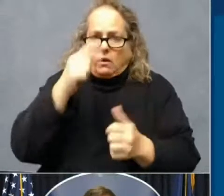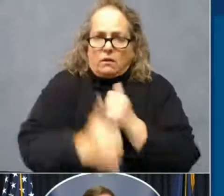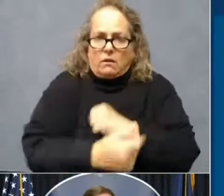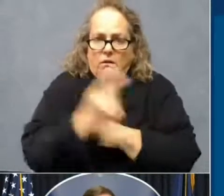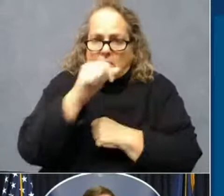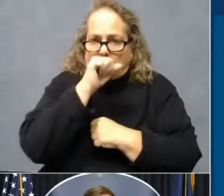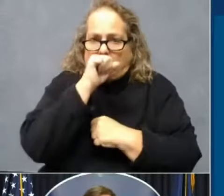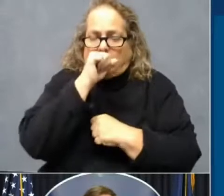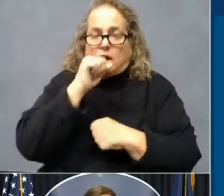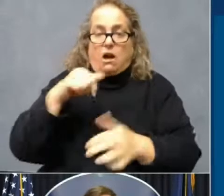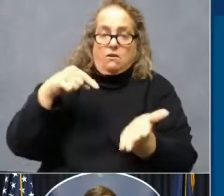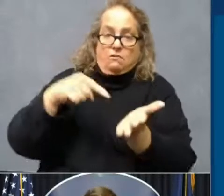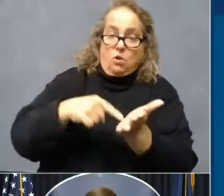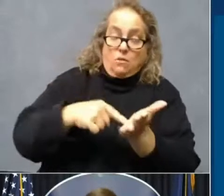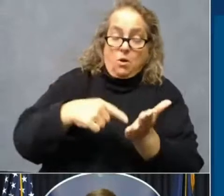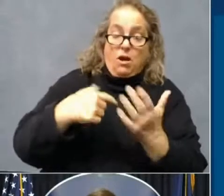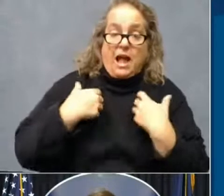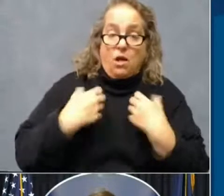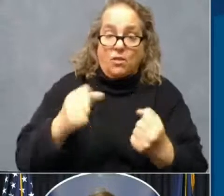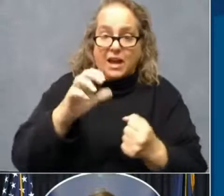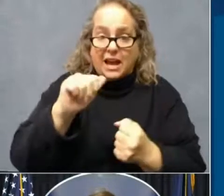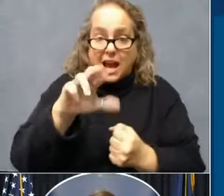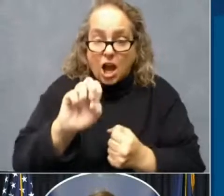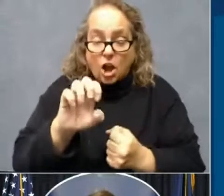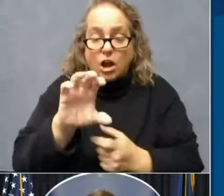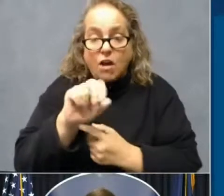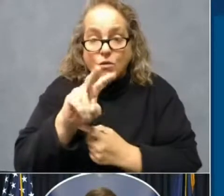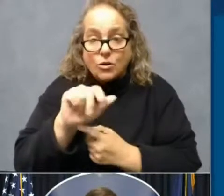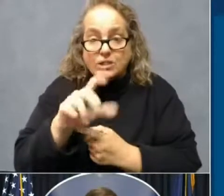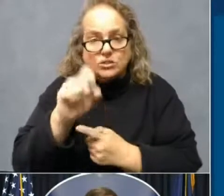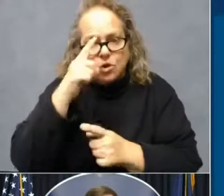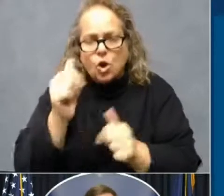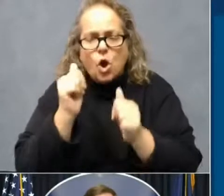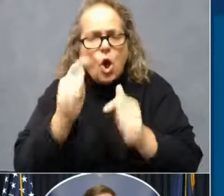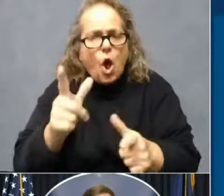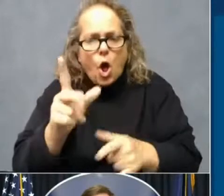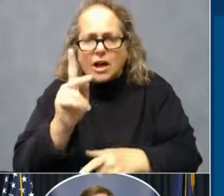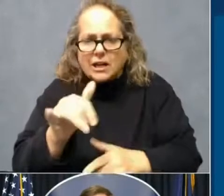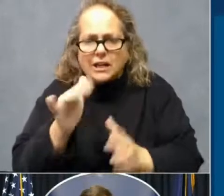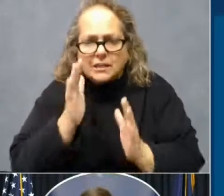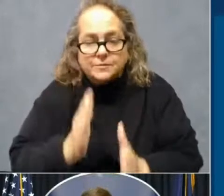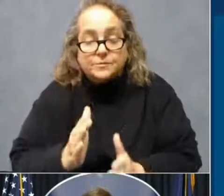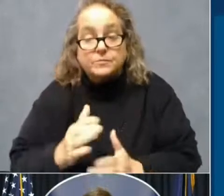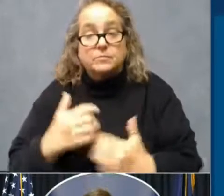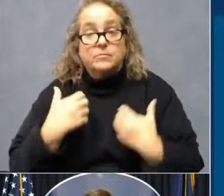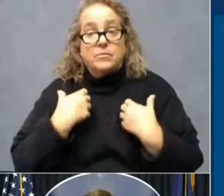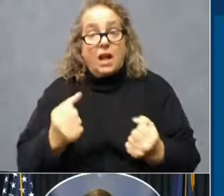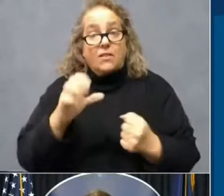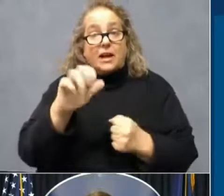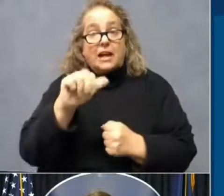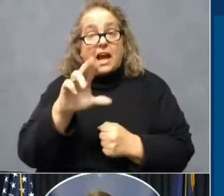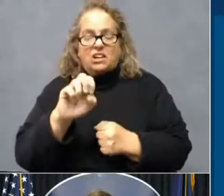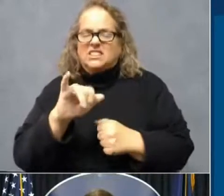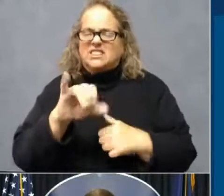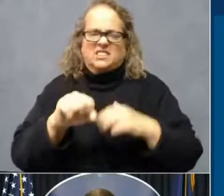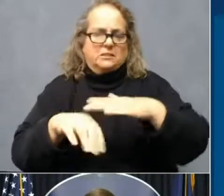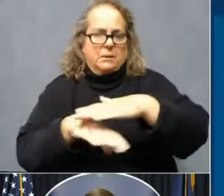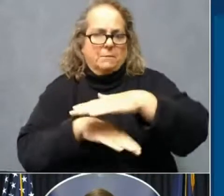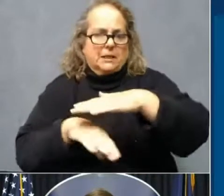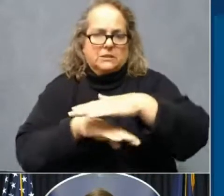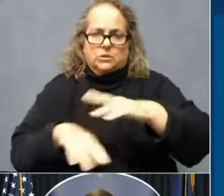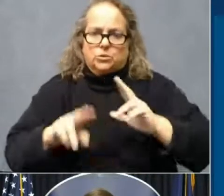healthcare coverage for all Kentuckians. Healthcare is a basic human right, and because our